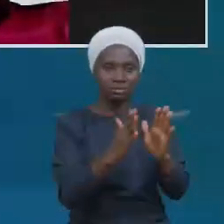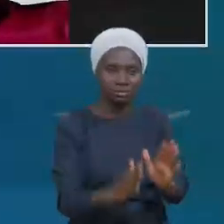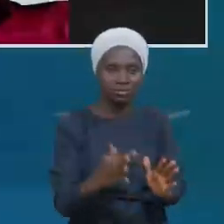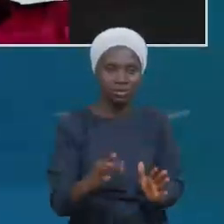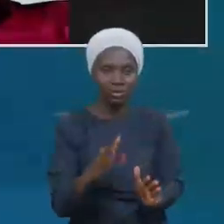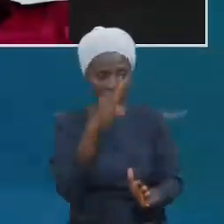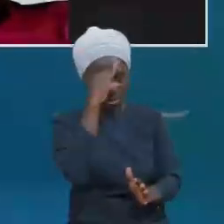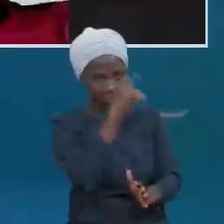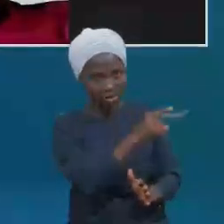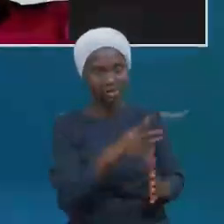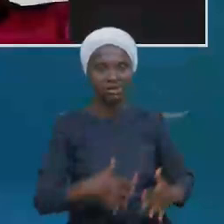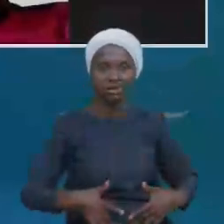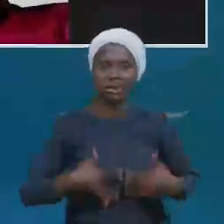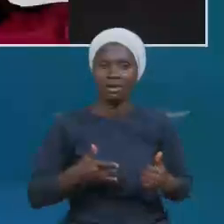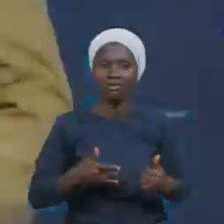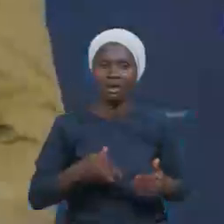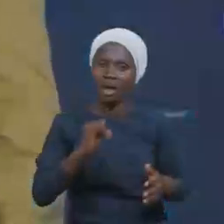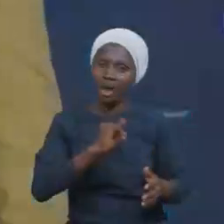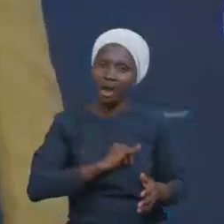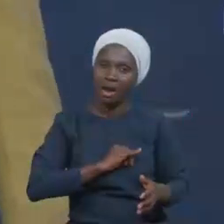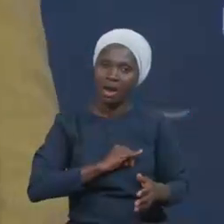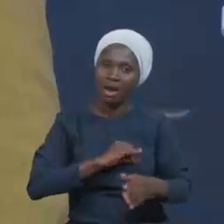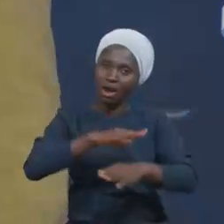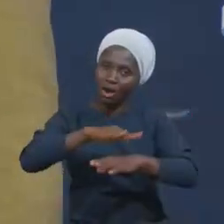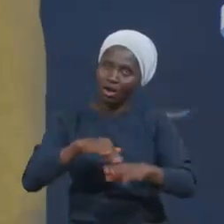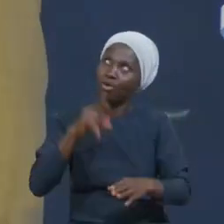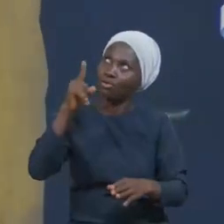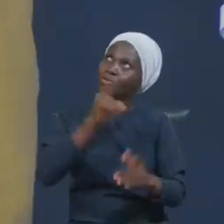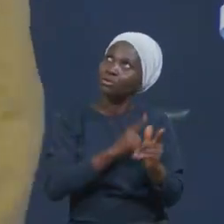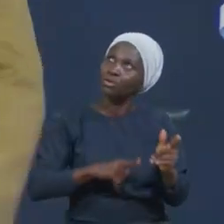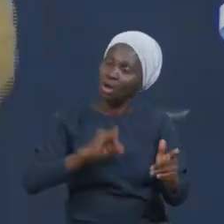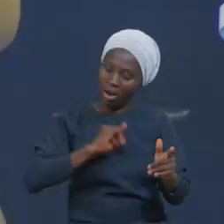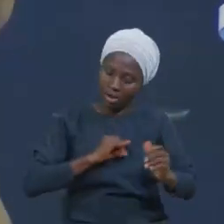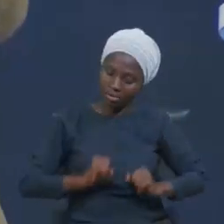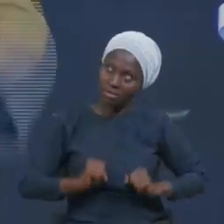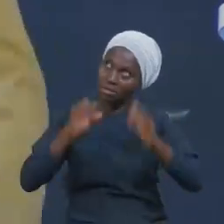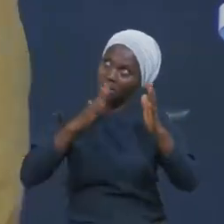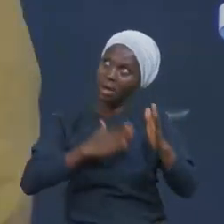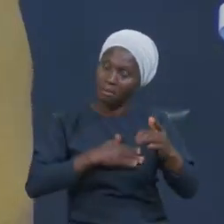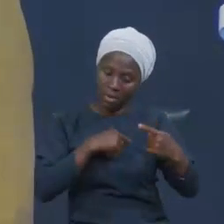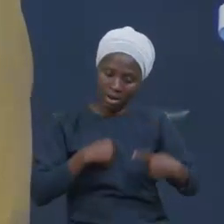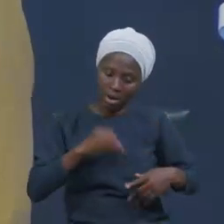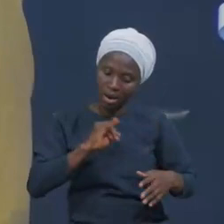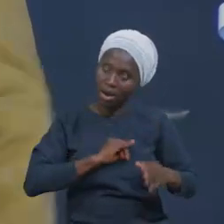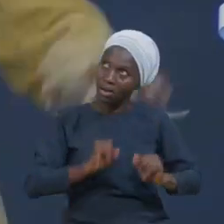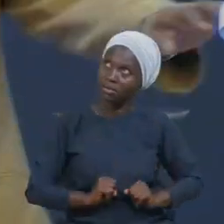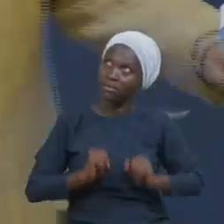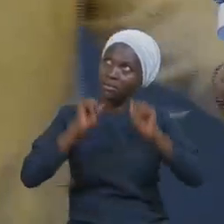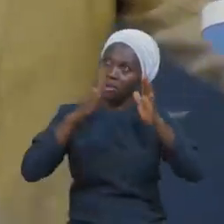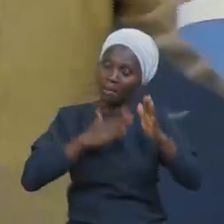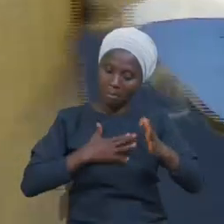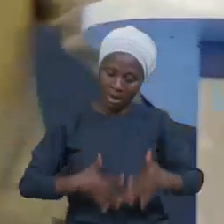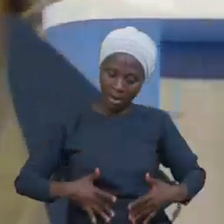life. I call you Lord. I surrender my heart. I surrender my life unto